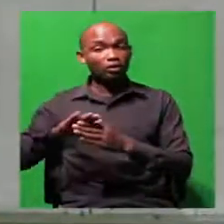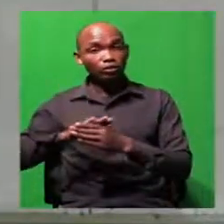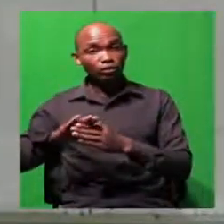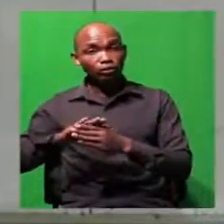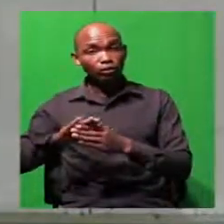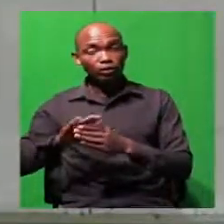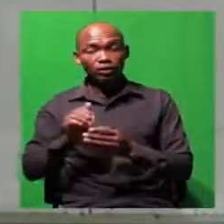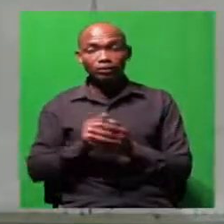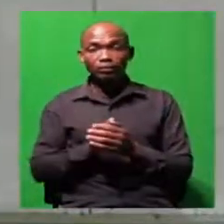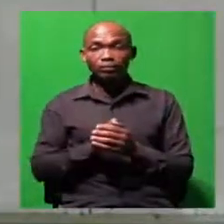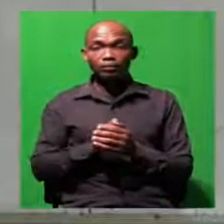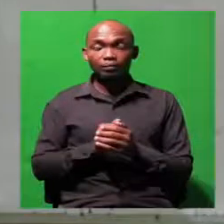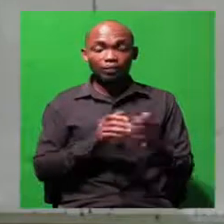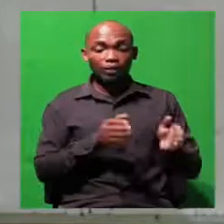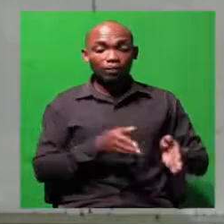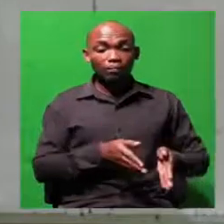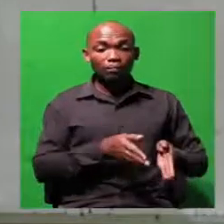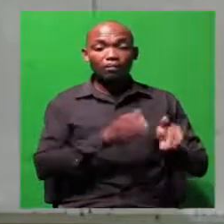method